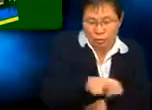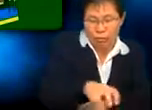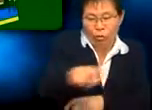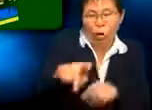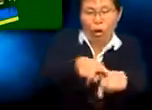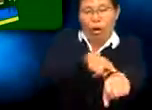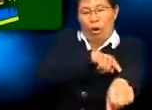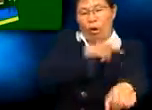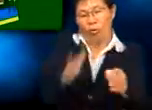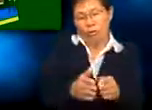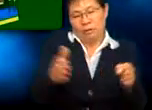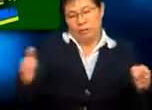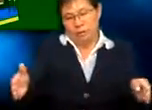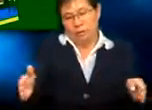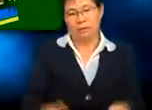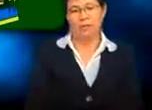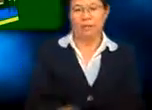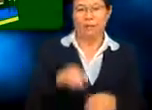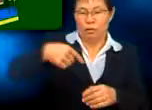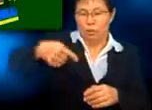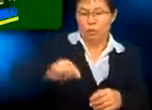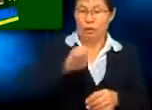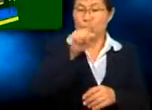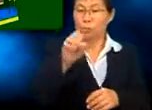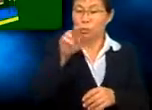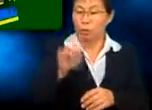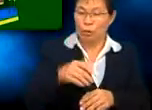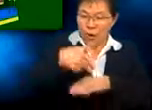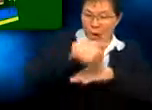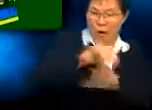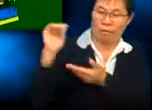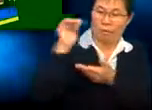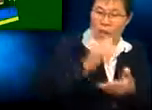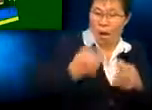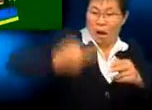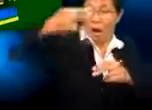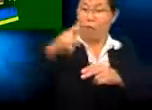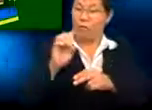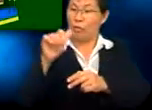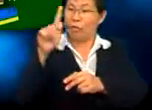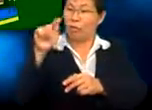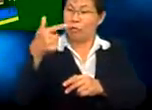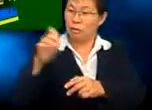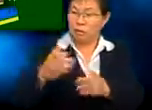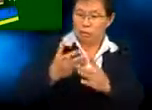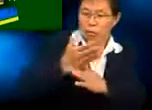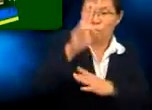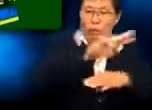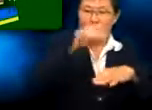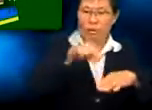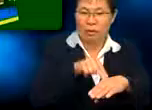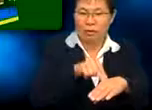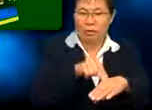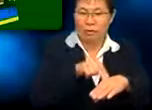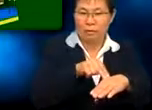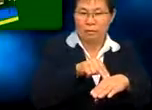over long distances. The switch zone will channel this high voltage supply through the national